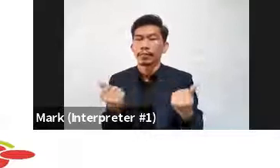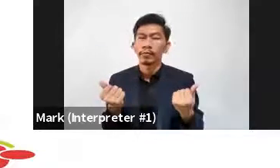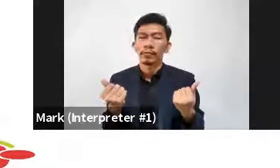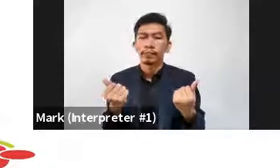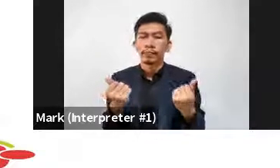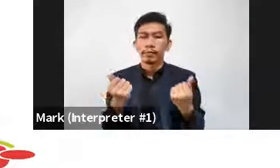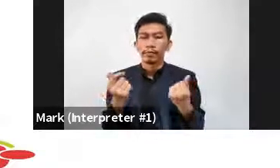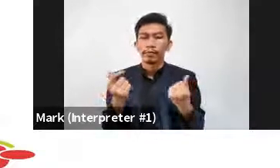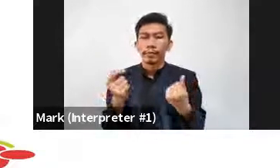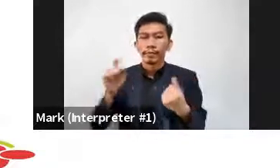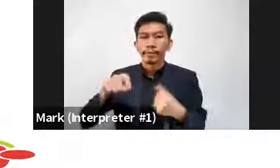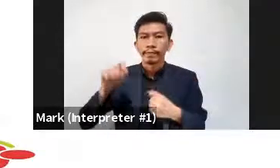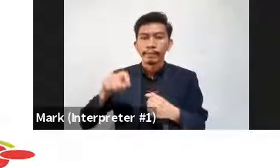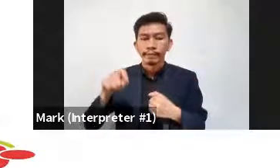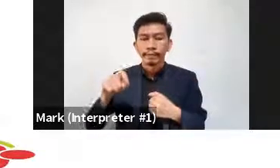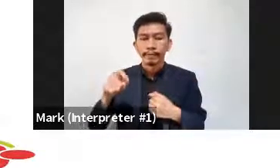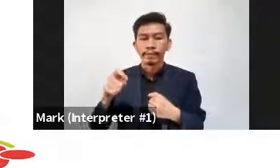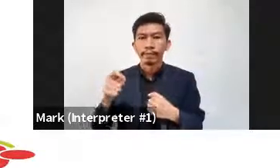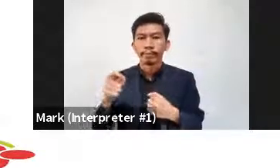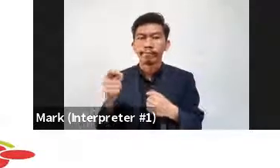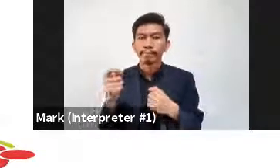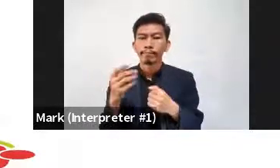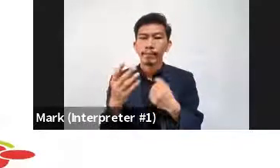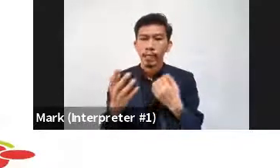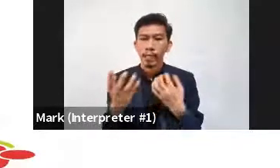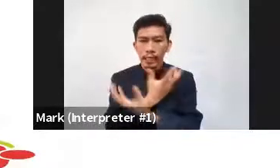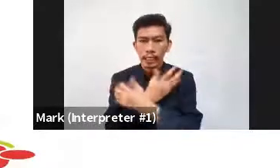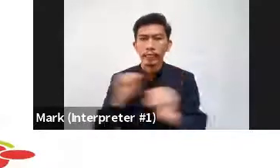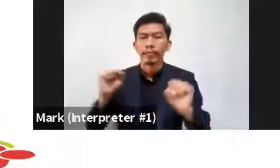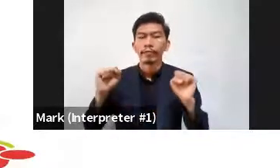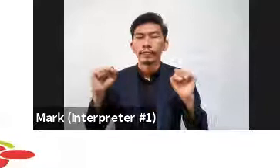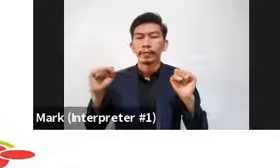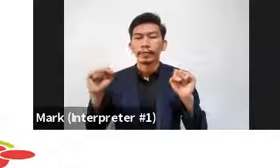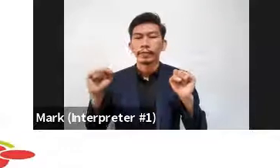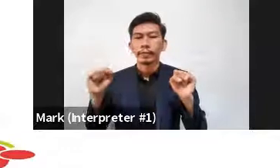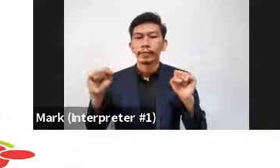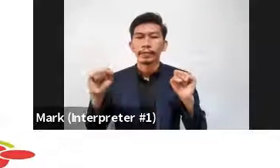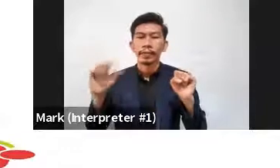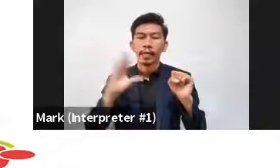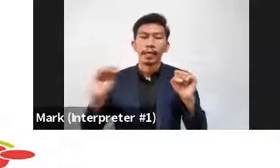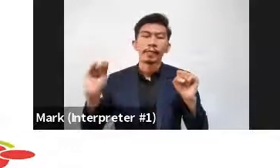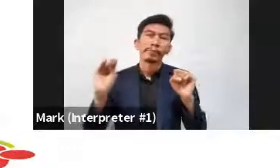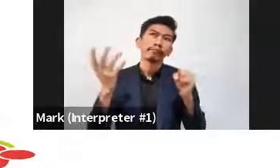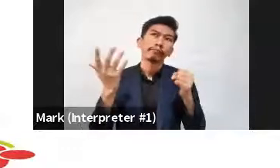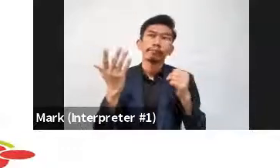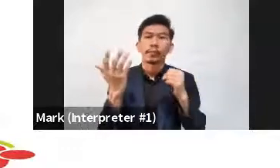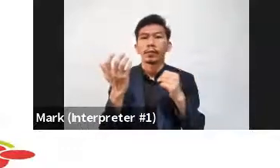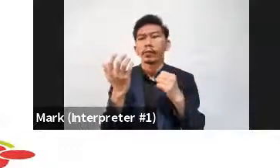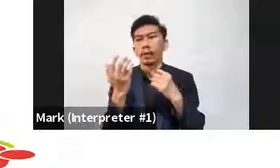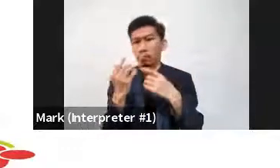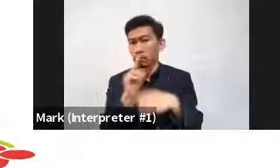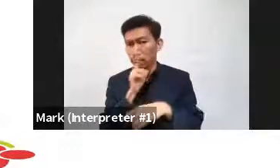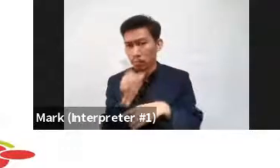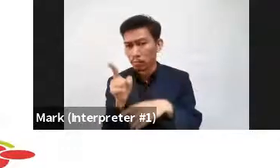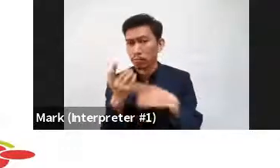need to ensure their safety, their efficacy, and their quality.